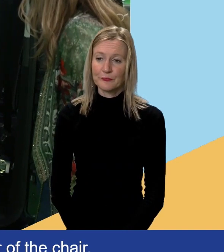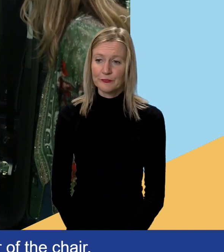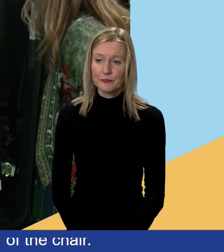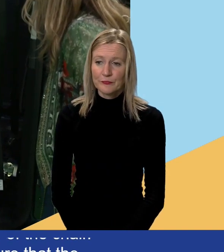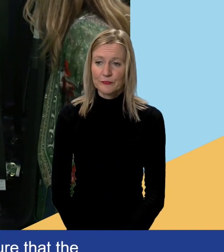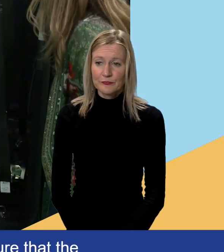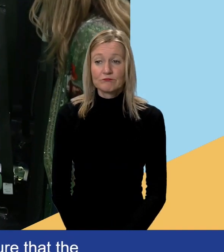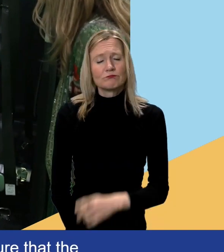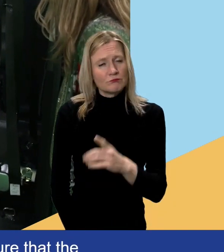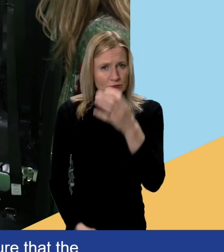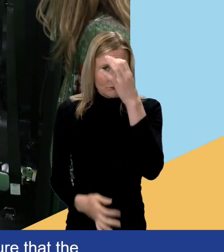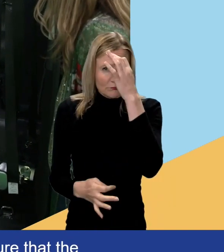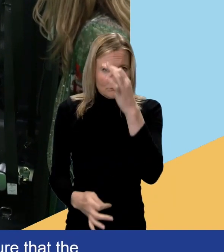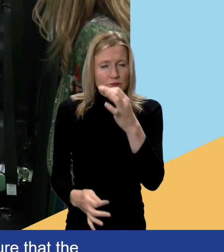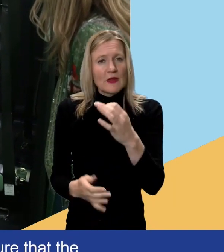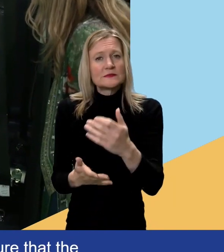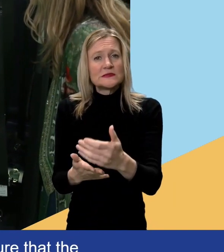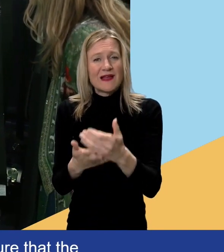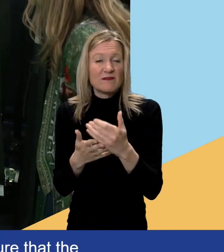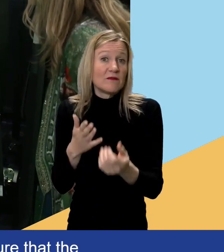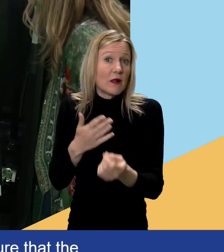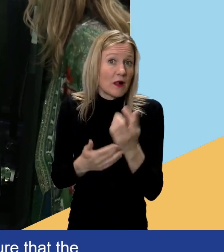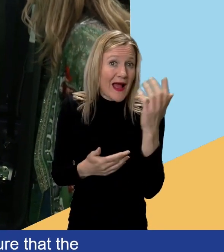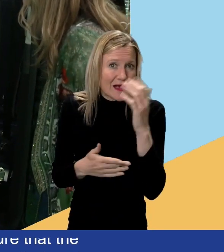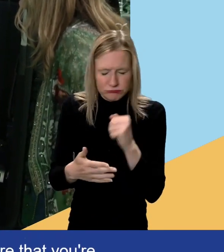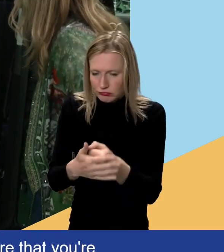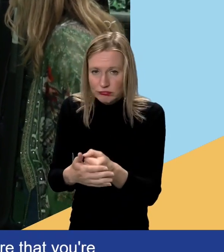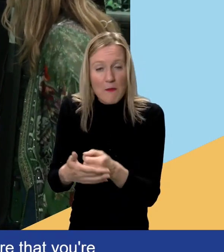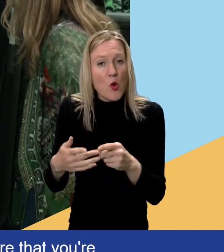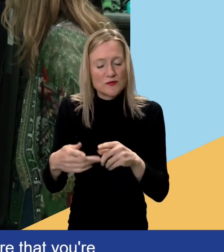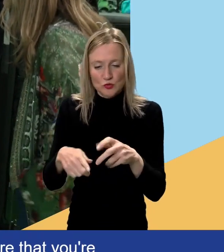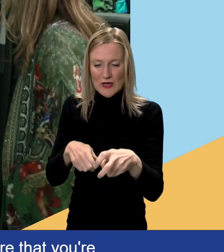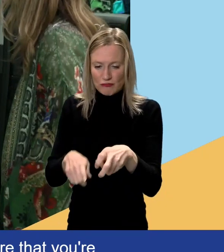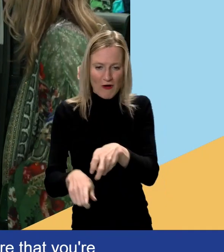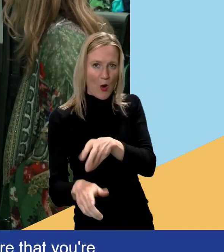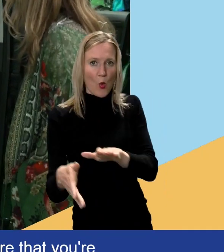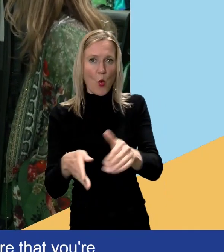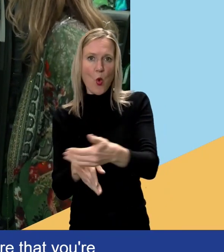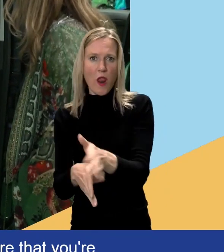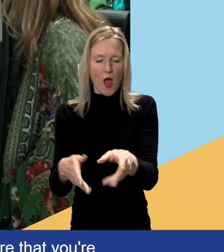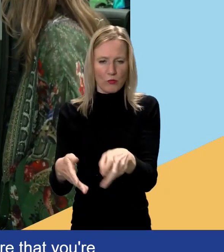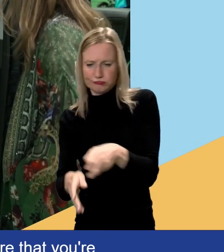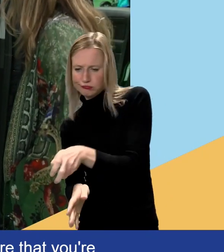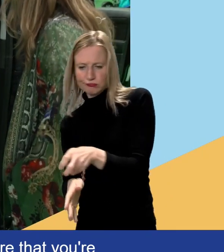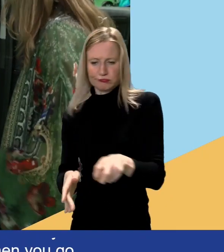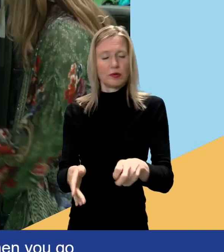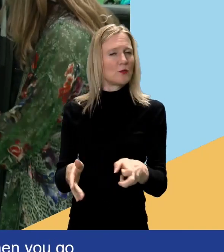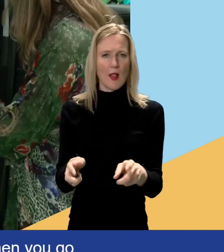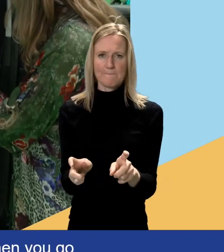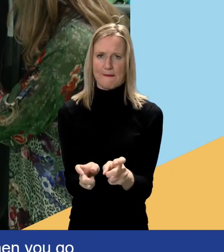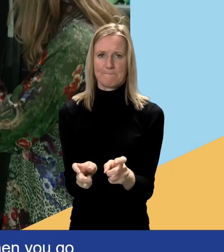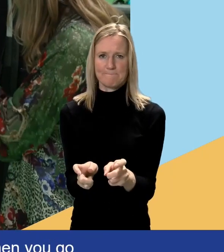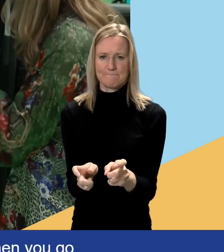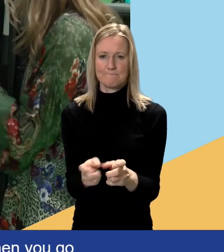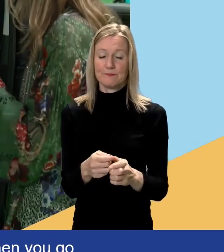it make sure you're safe in the event of an accident, but it will also stop the chair moving around when you go around corners, which is very disconcerting if it happens.